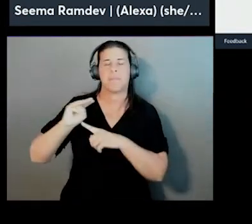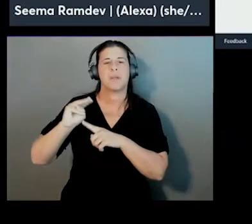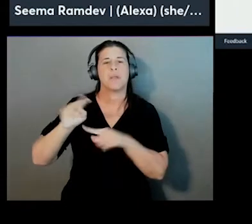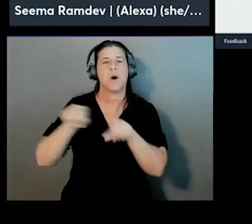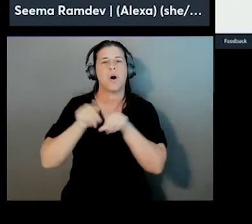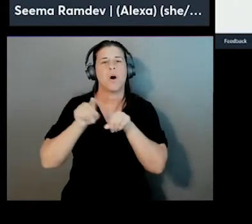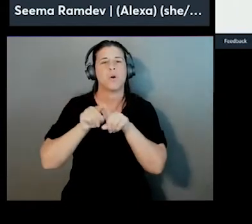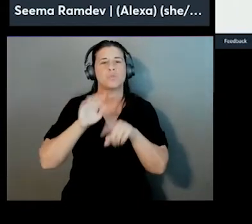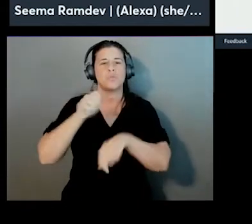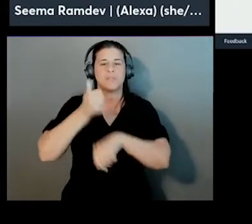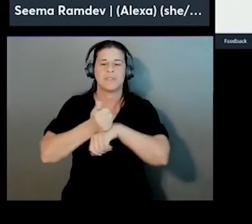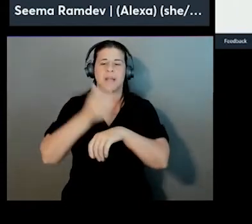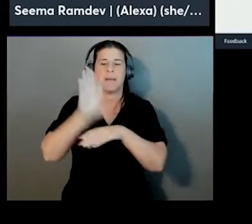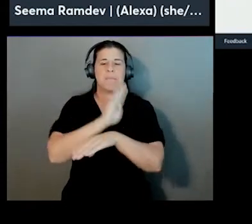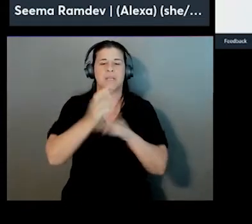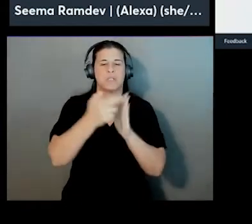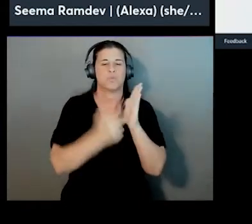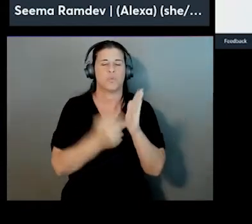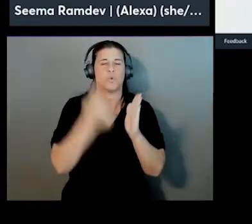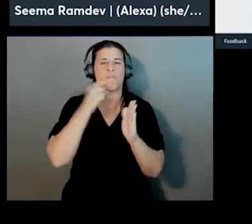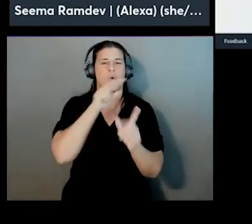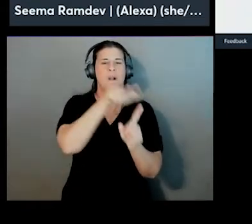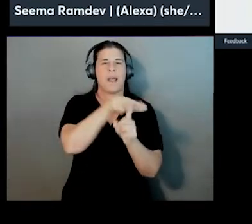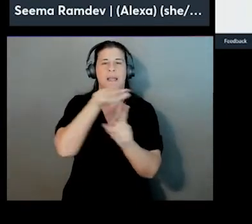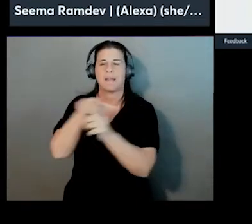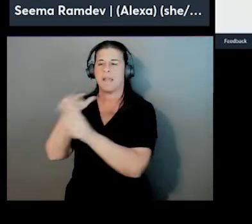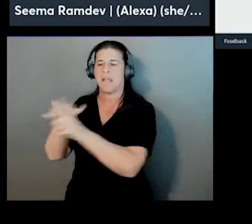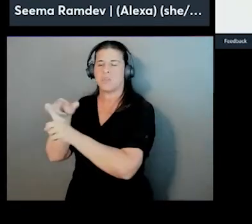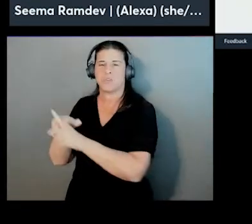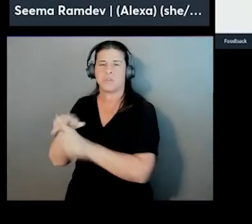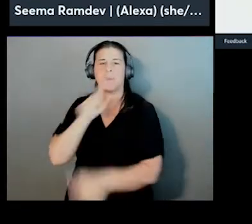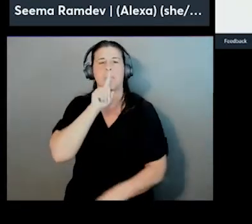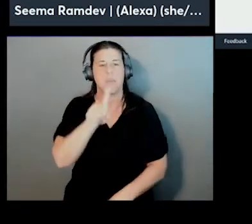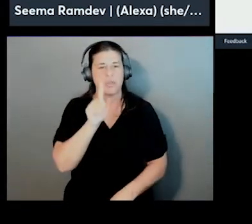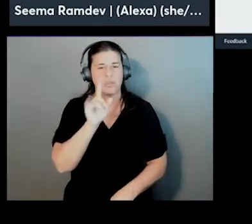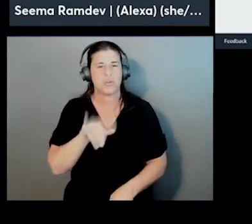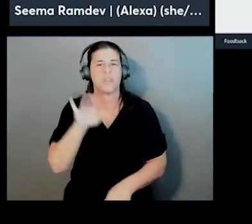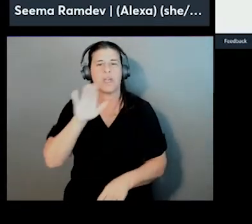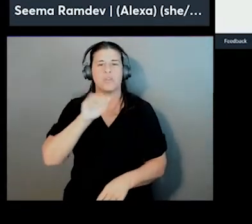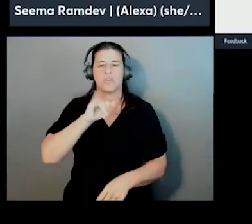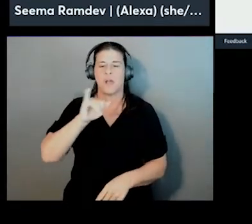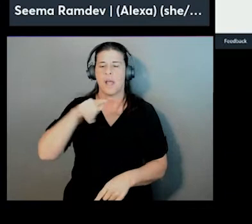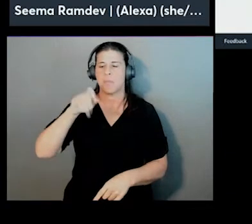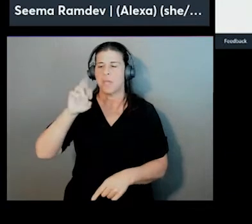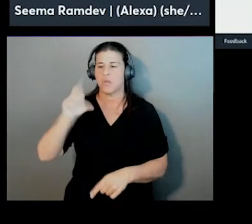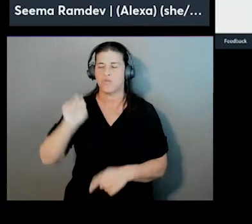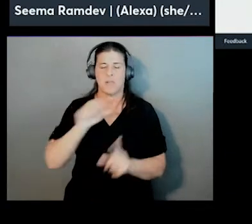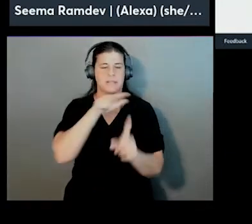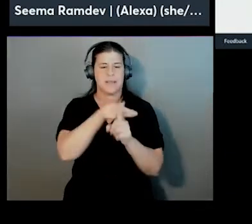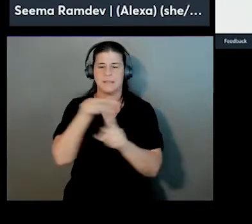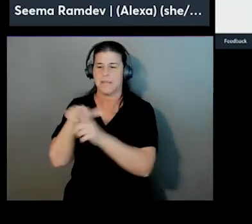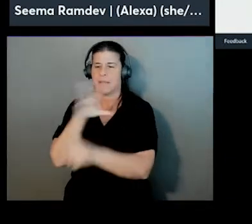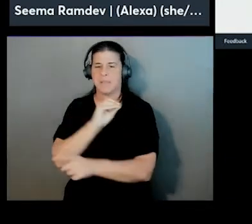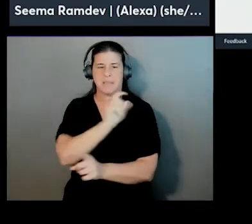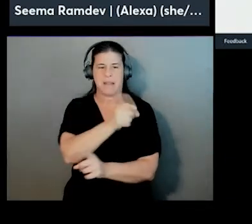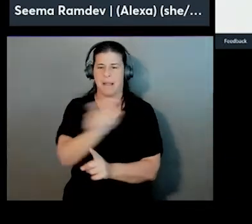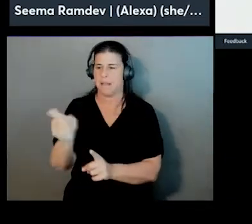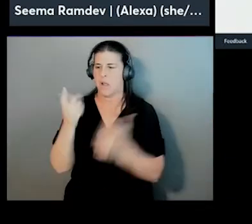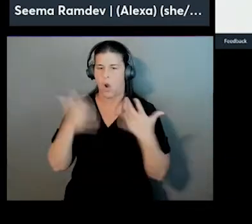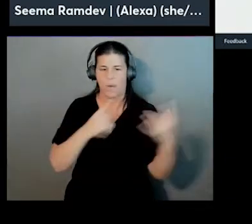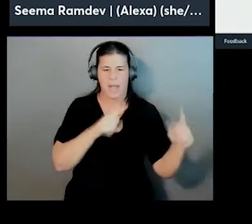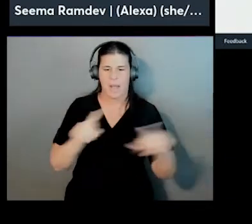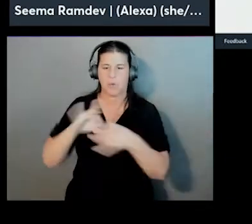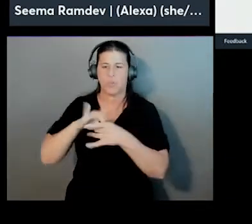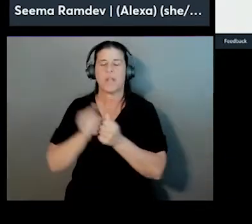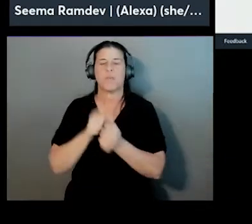business rules for allocation. So that way you're making sure that your IP address assignments and allocations are happening based on your